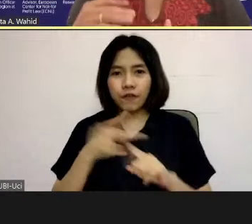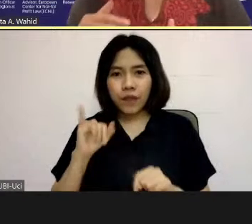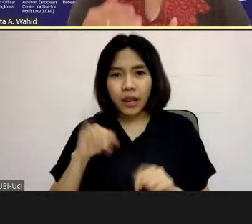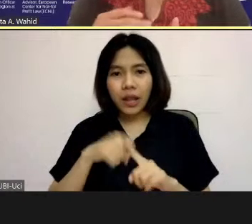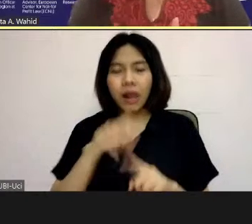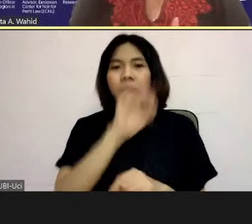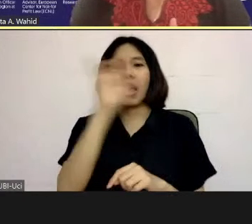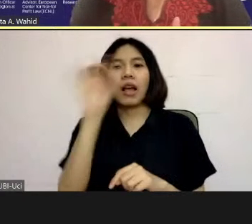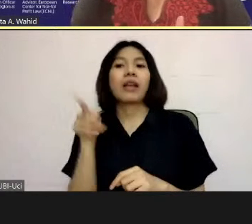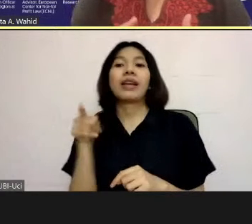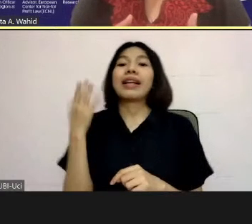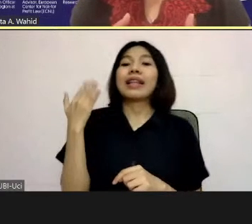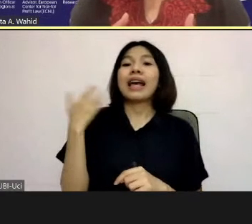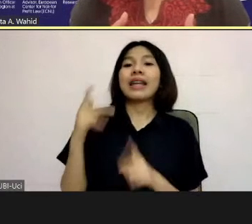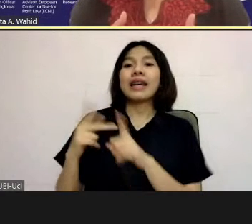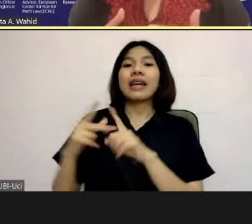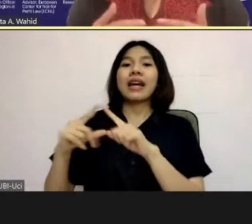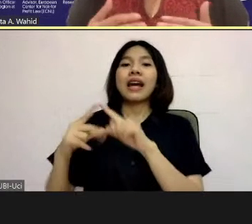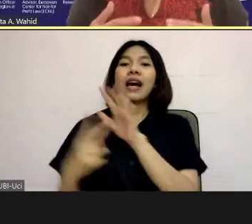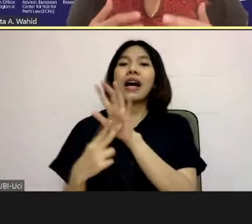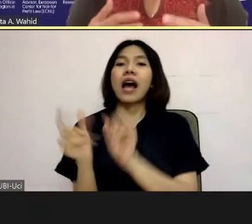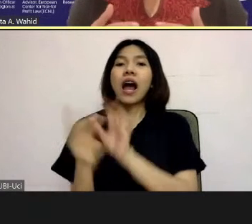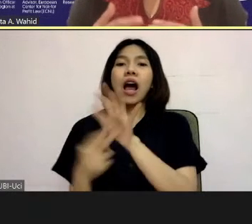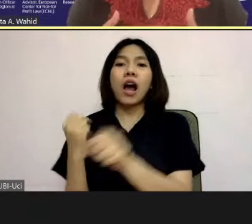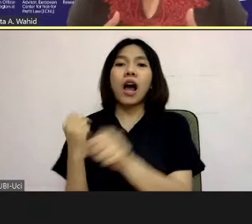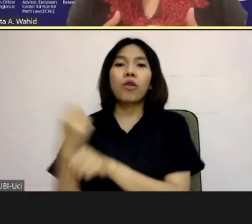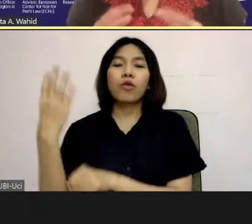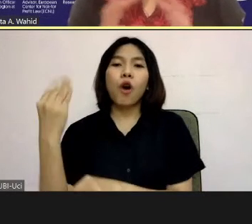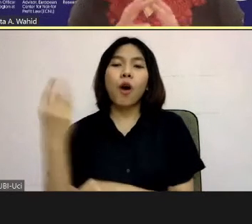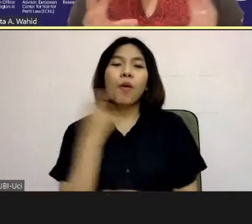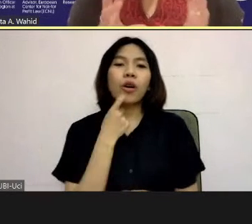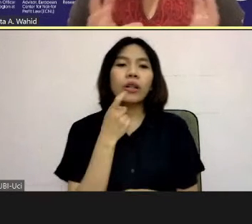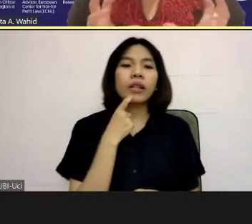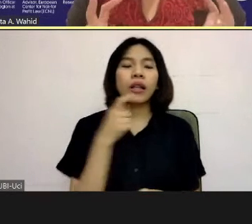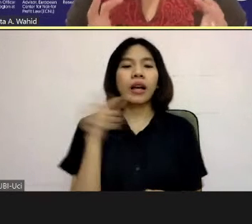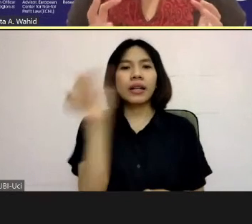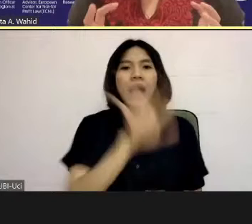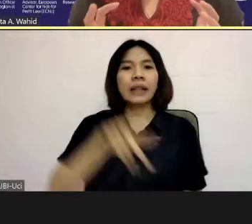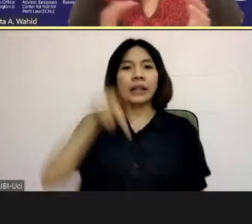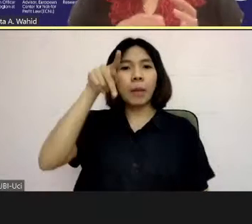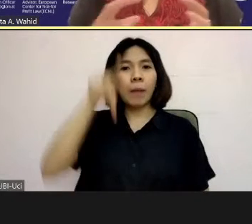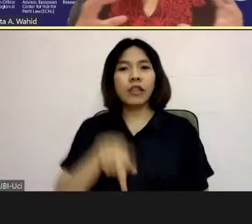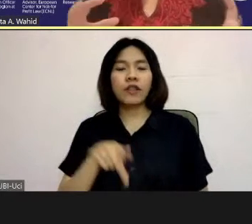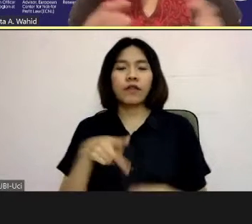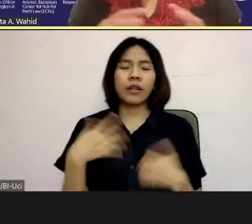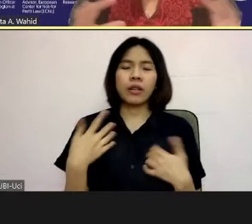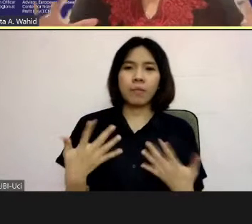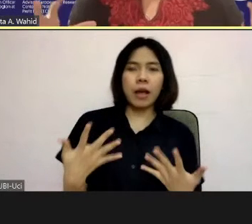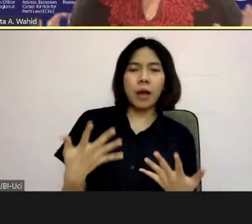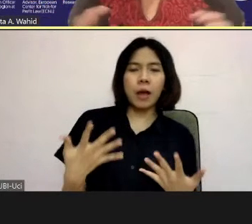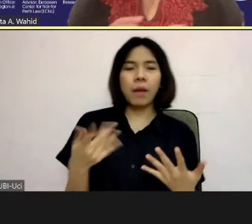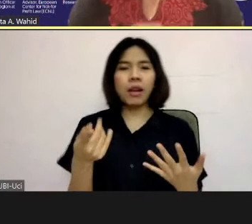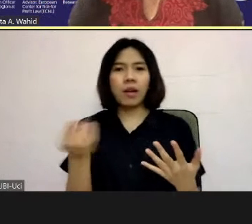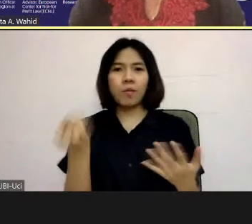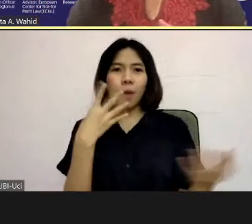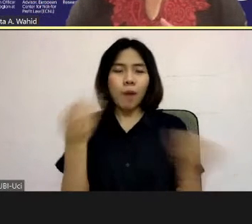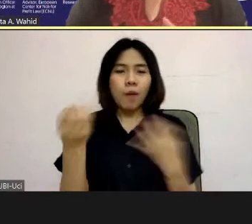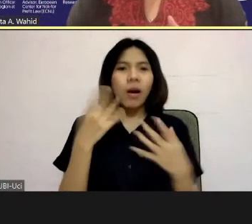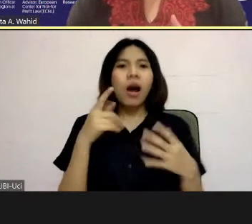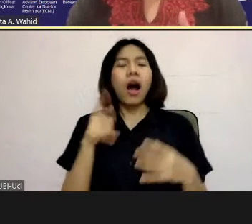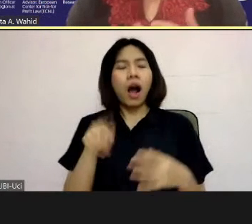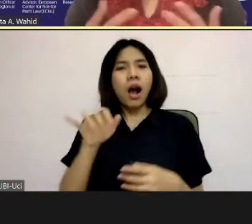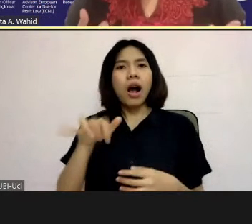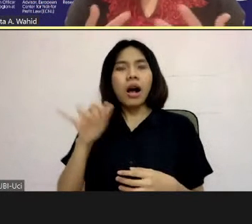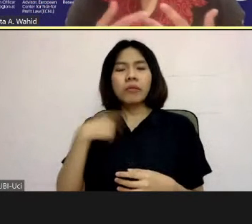around the world. I love to hear the fact that Mr. Hanung shared about how it's happened in the